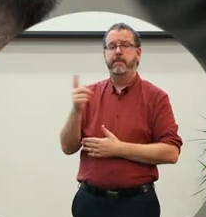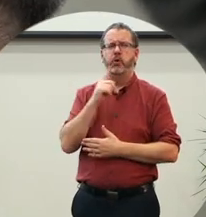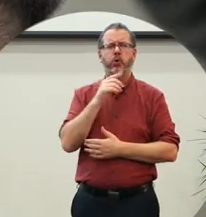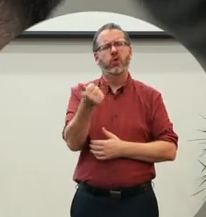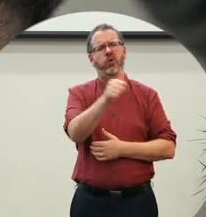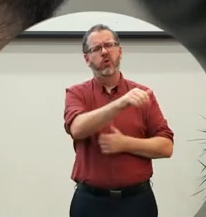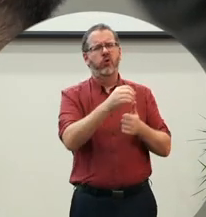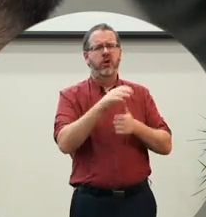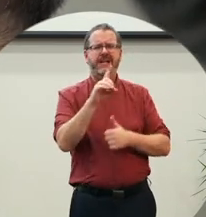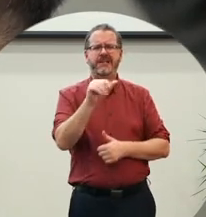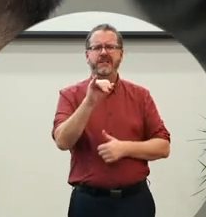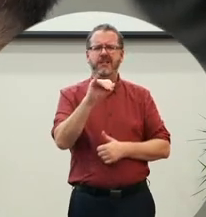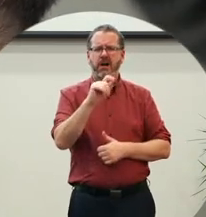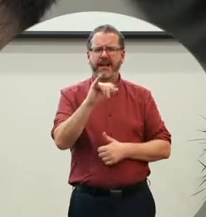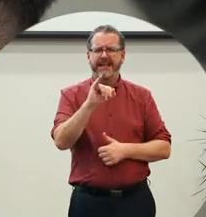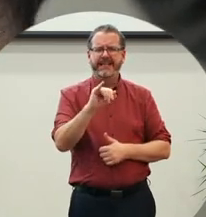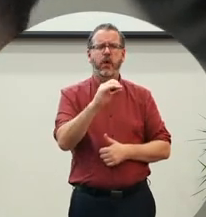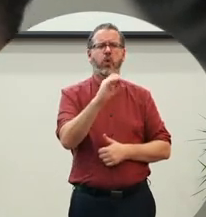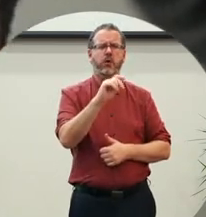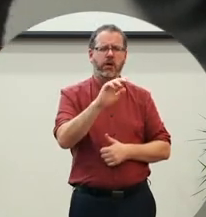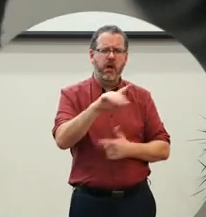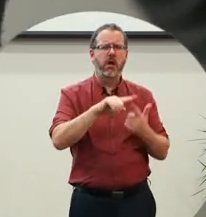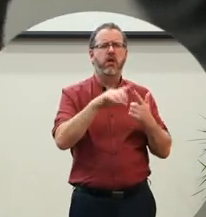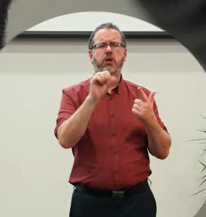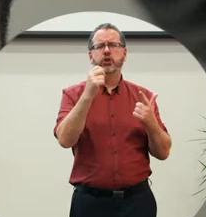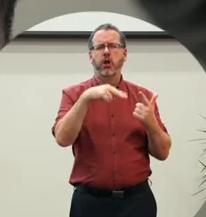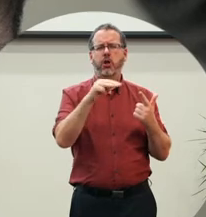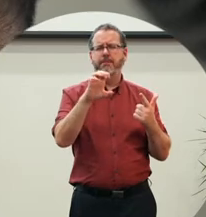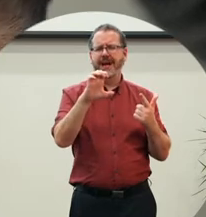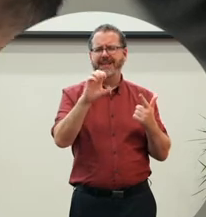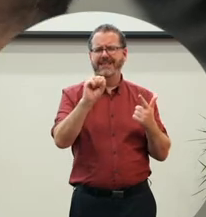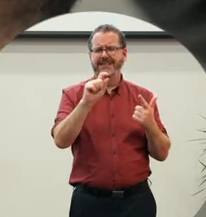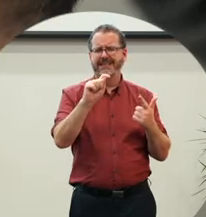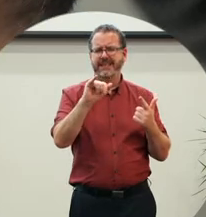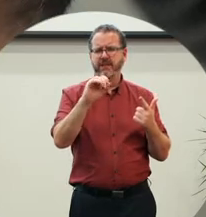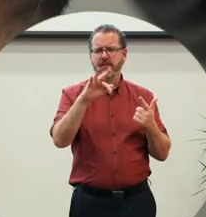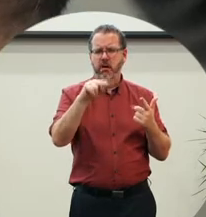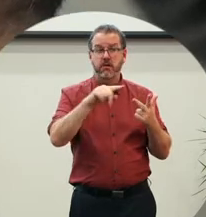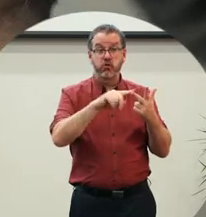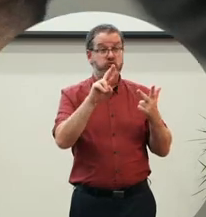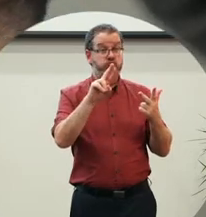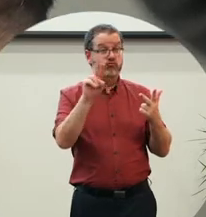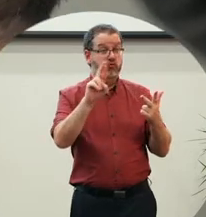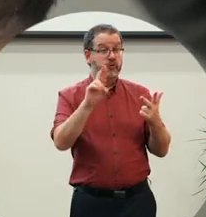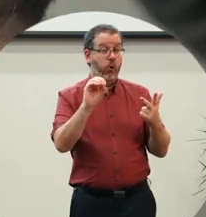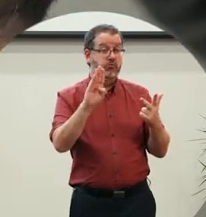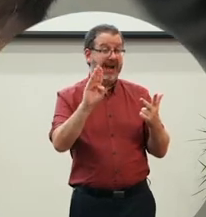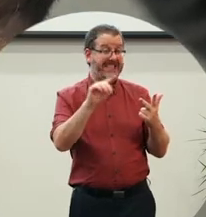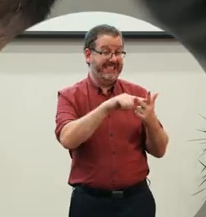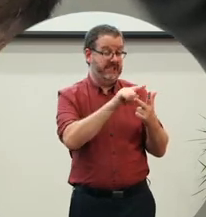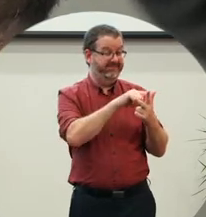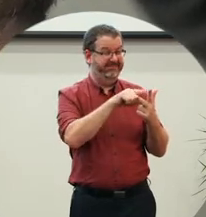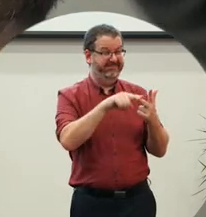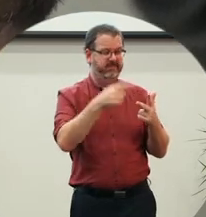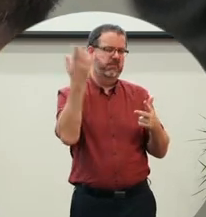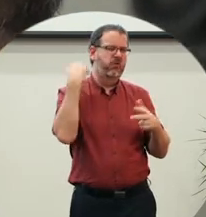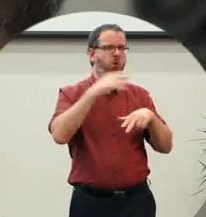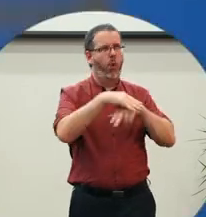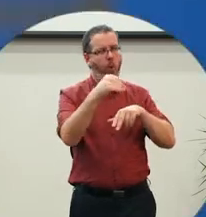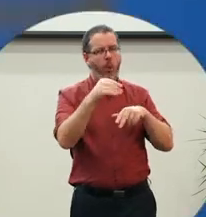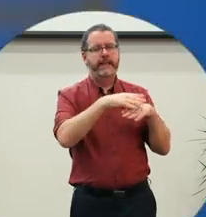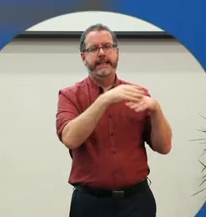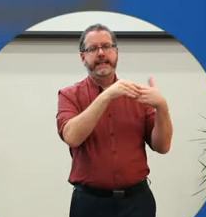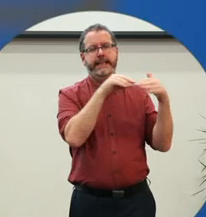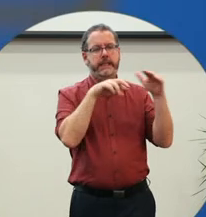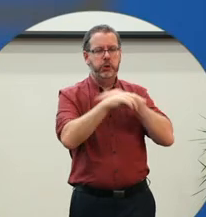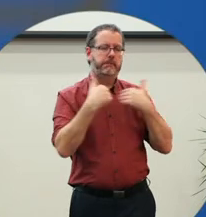O'Connell, she didn't like Sean McStephon, she didn't particularly like Rory O'Brodick. I think she saw them as the old male guard telling us what to do. So when